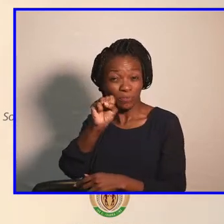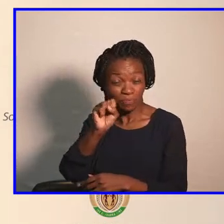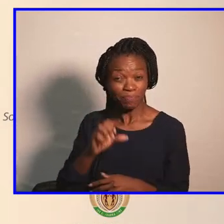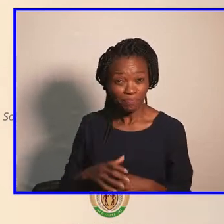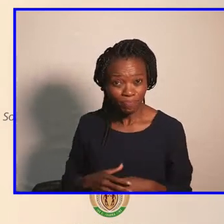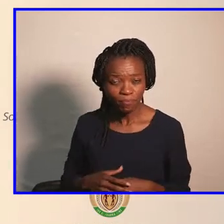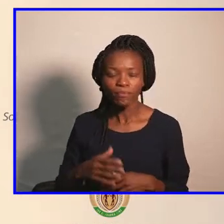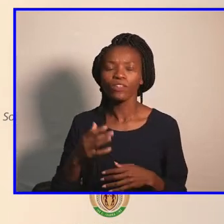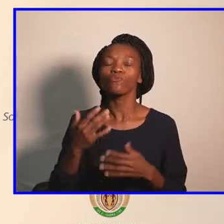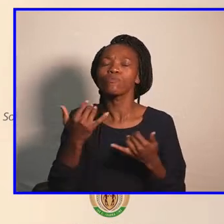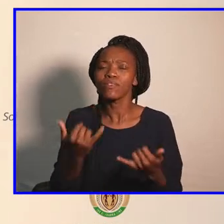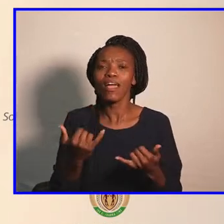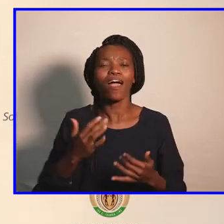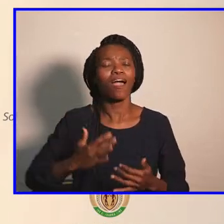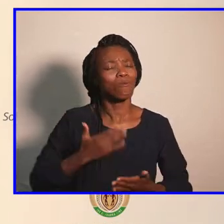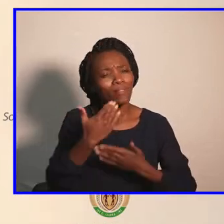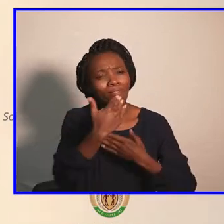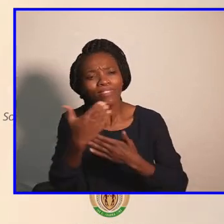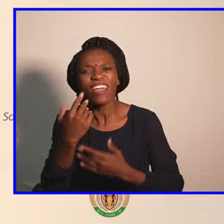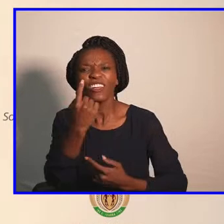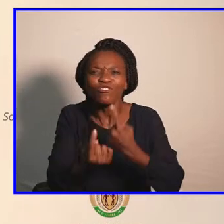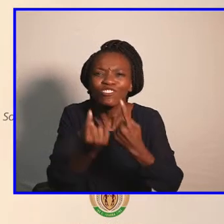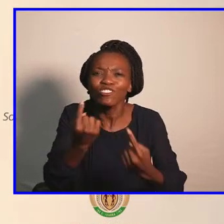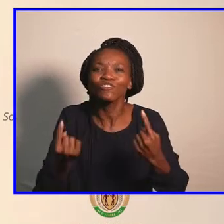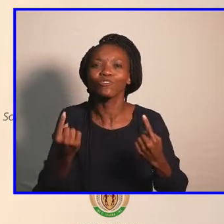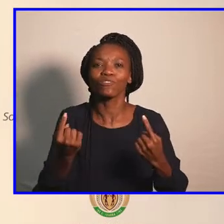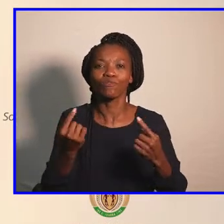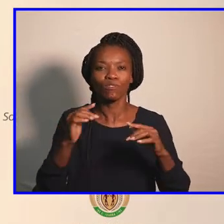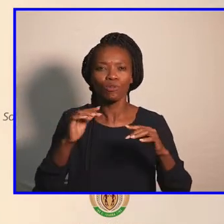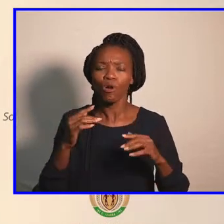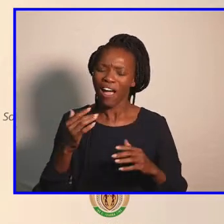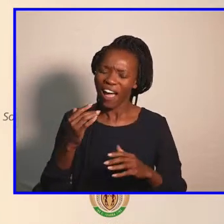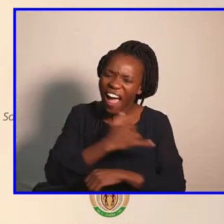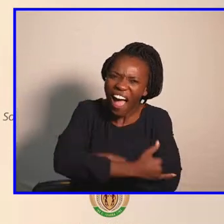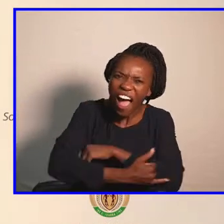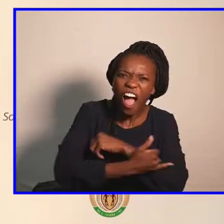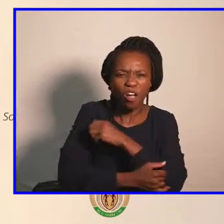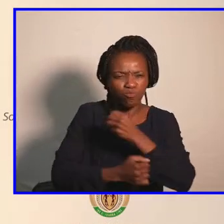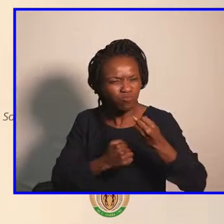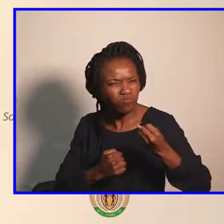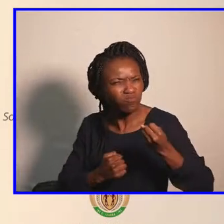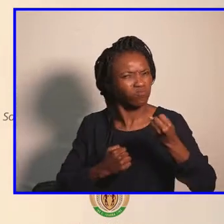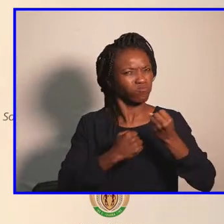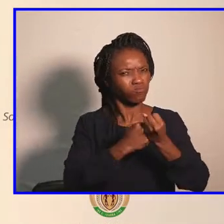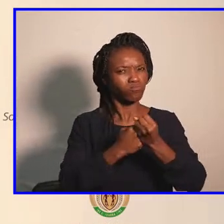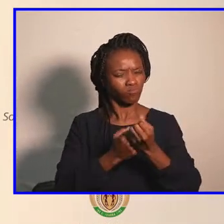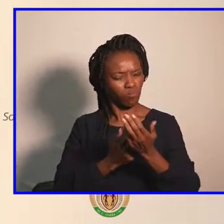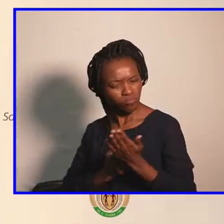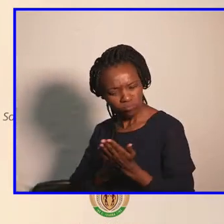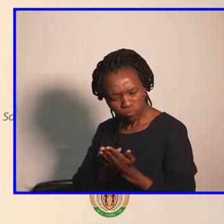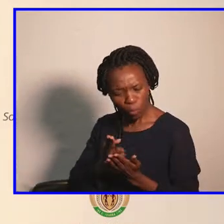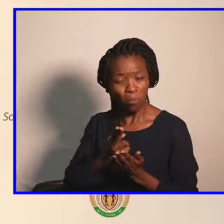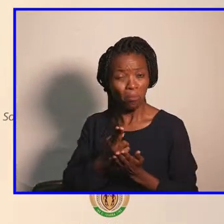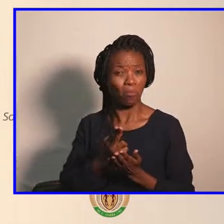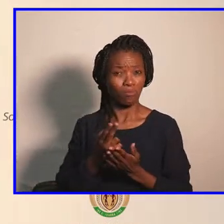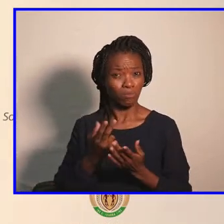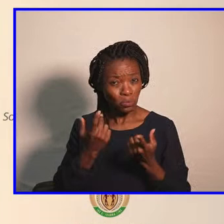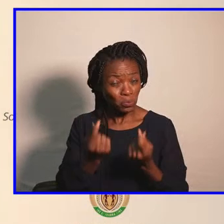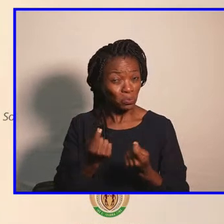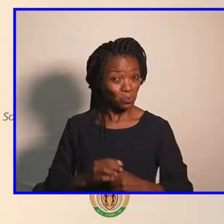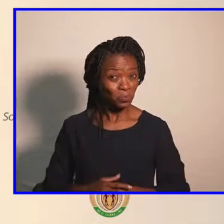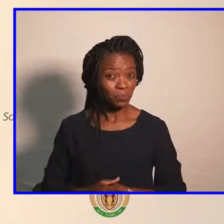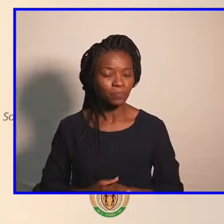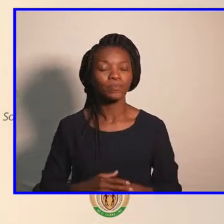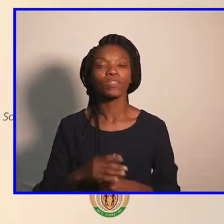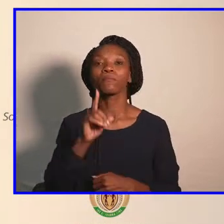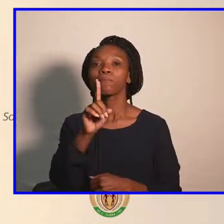you for serving your country with honor and distinction. However, let me also remind you